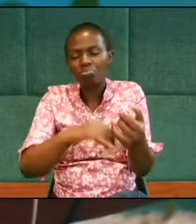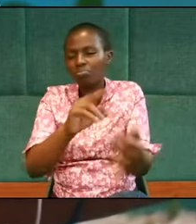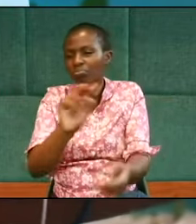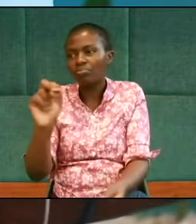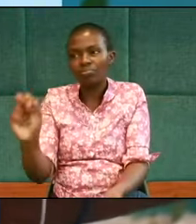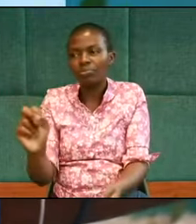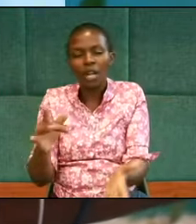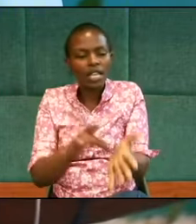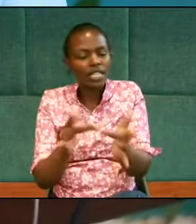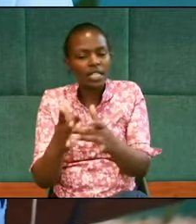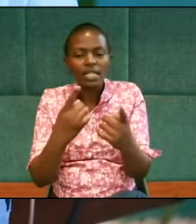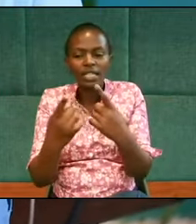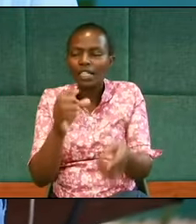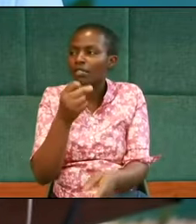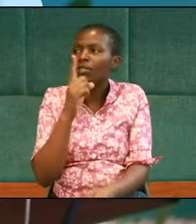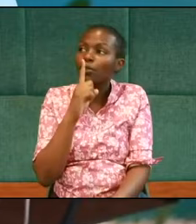Jesus said so.